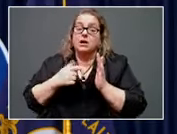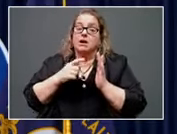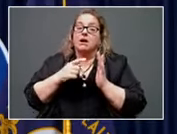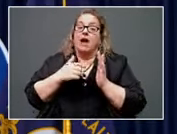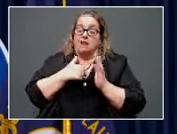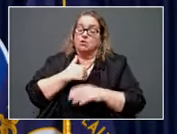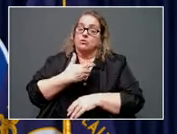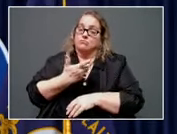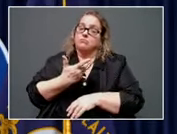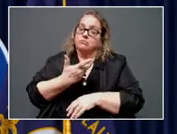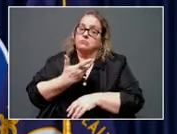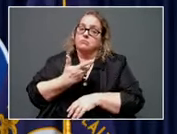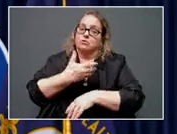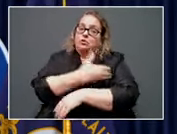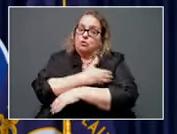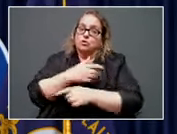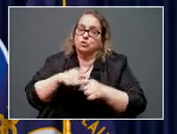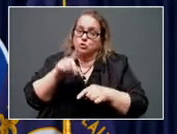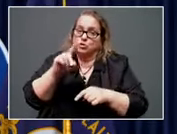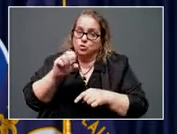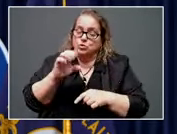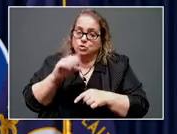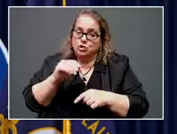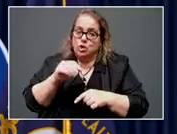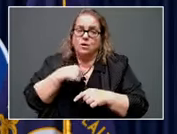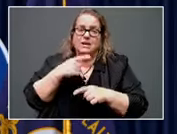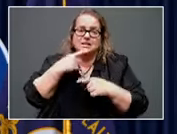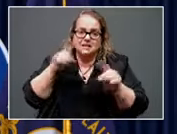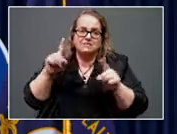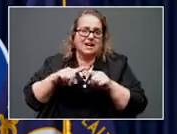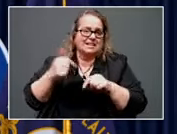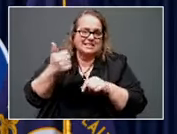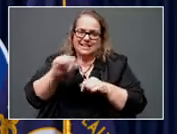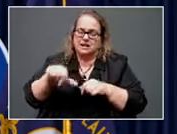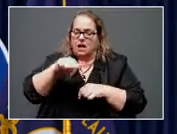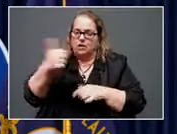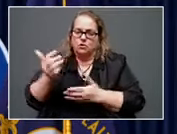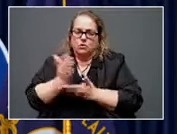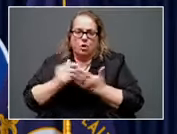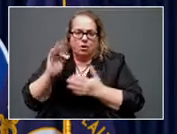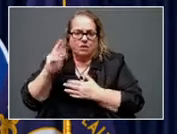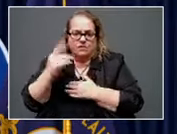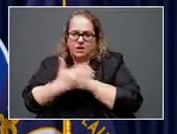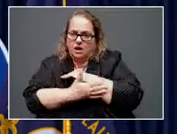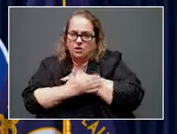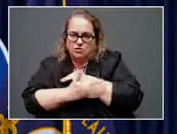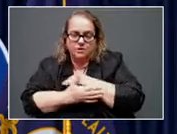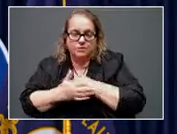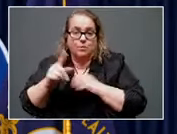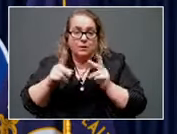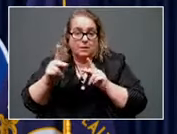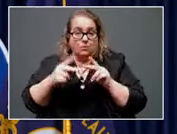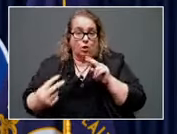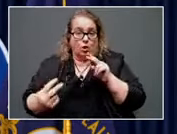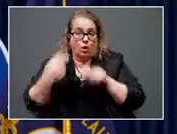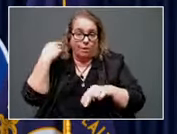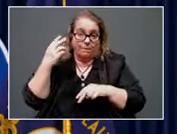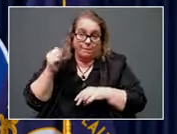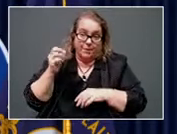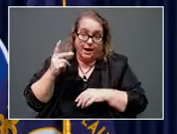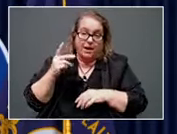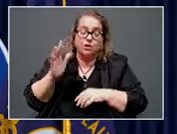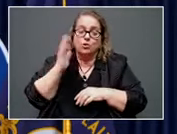that we were as successful as any other part of the country. I think when people look back on this, they'll see that